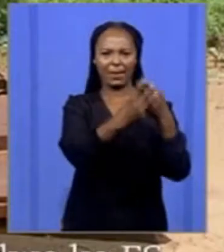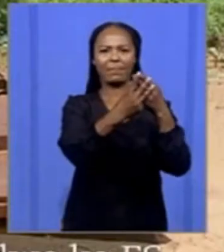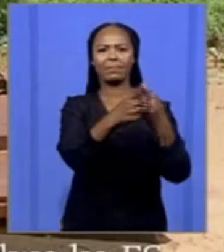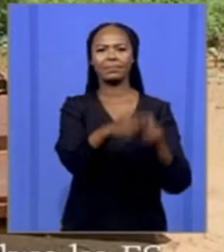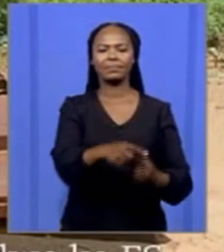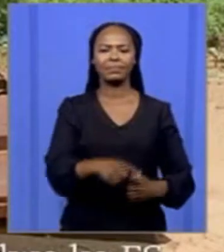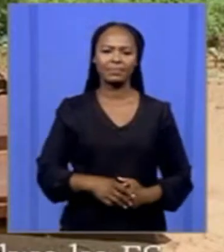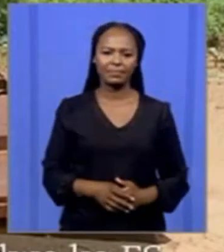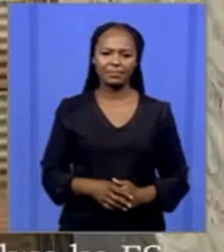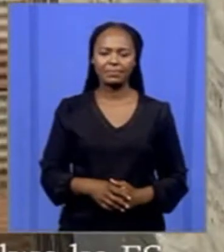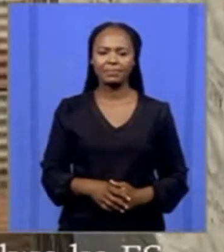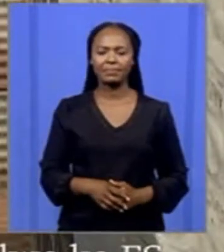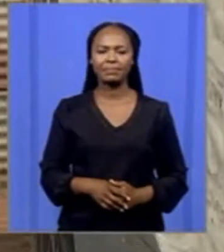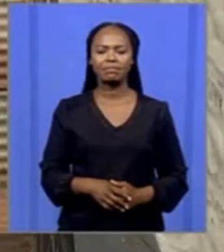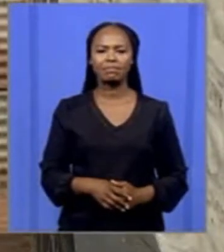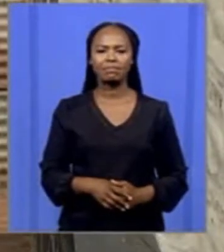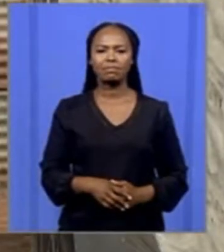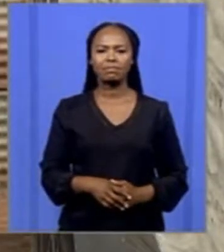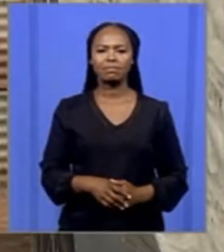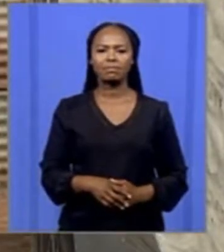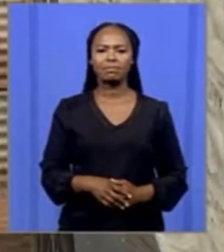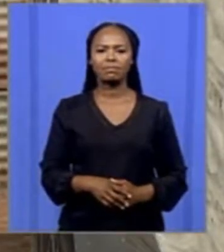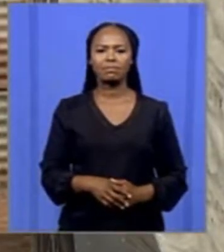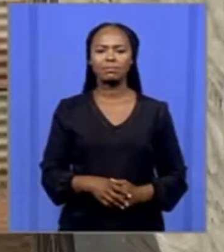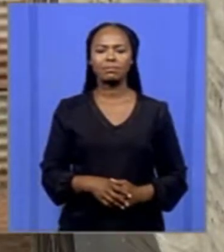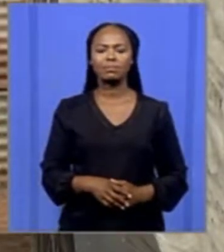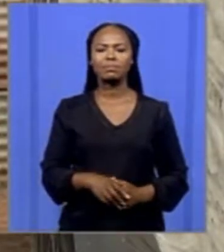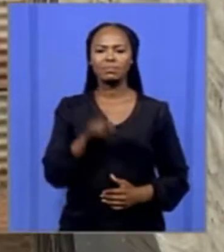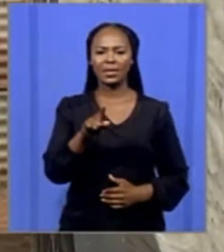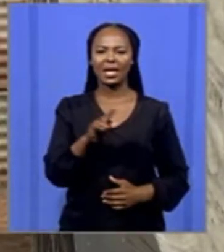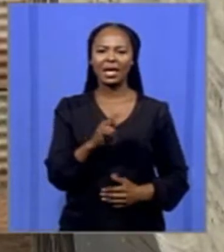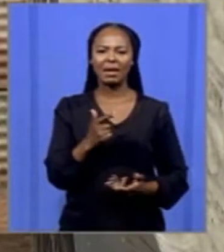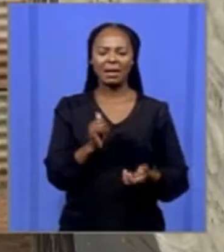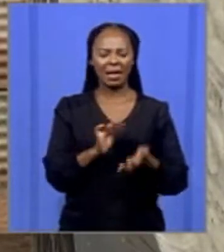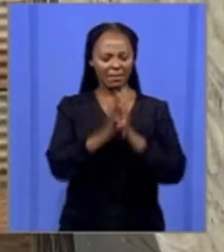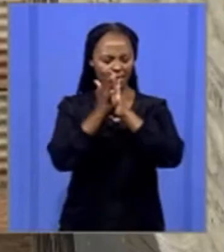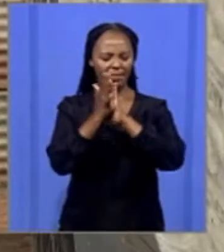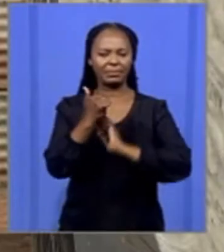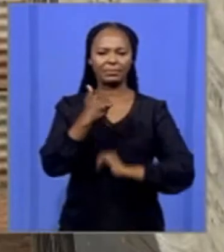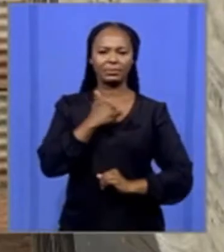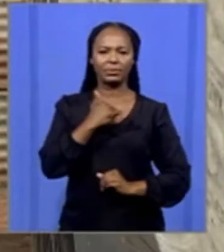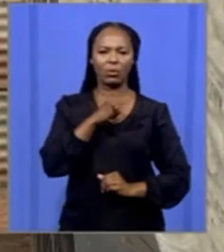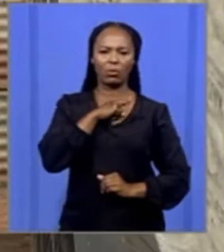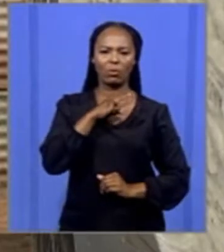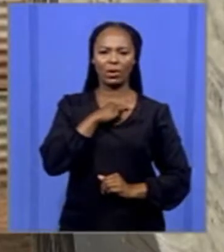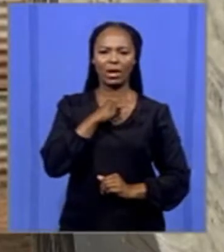Re affectile ka mokgo moholo ka molena ke le motho wa disable ka teng.